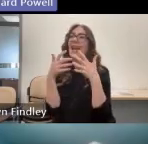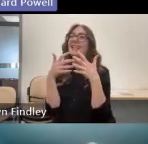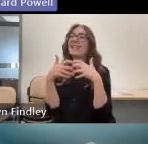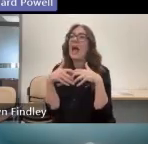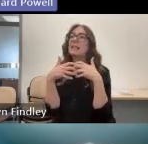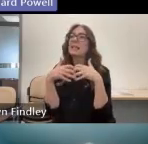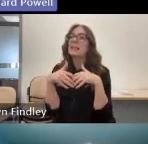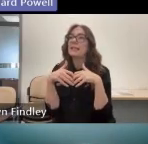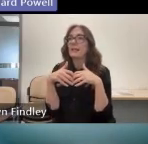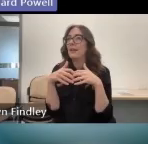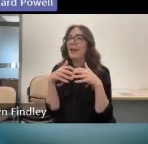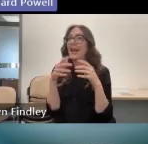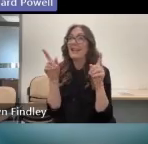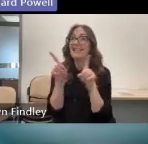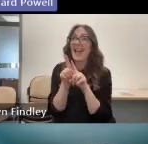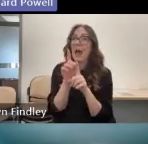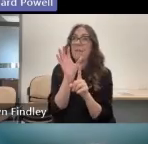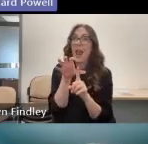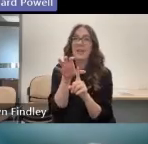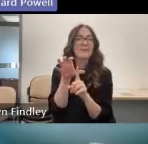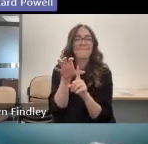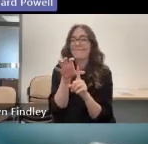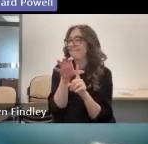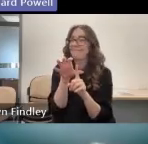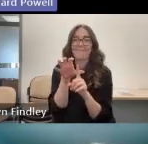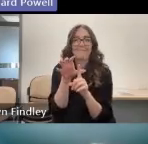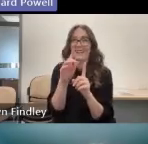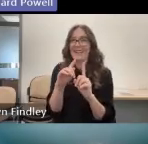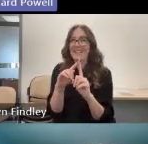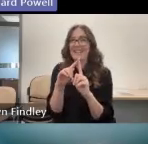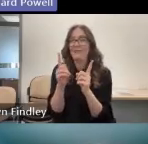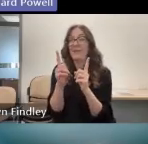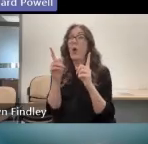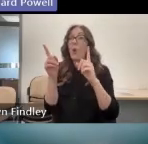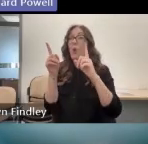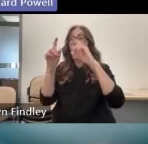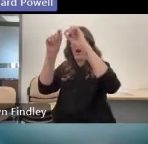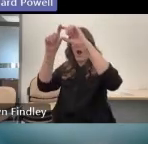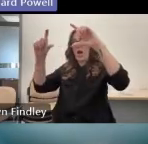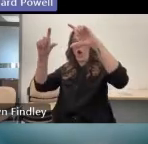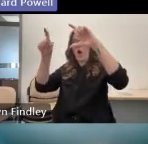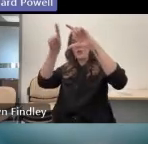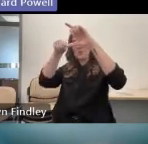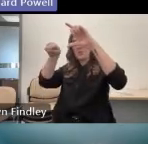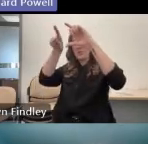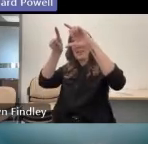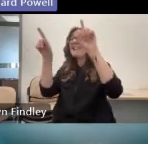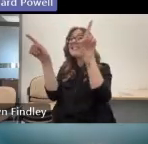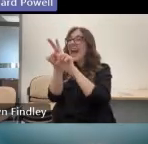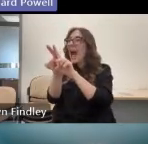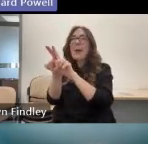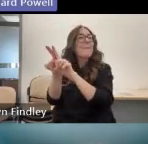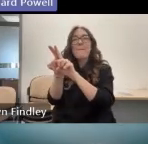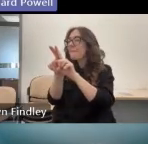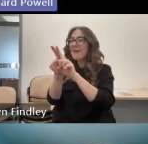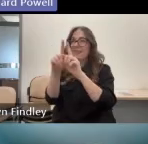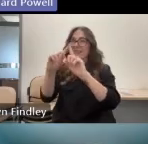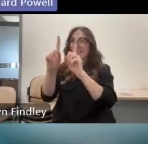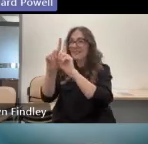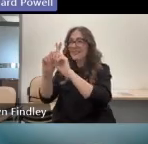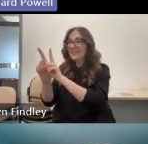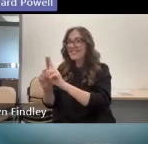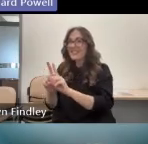same place, and it's not necessarily always got the same icon. So there's a couple of ways we can get to